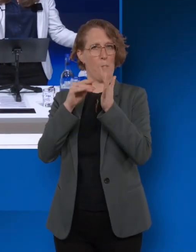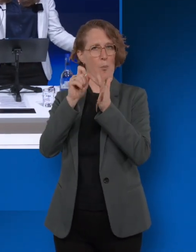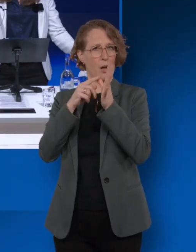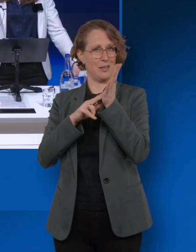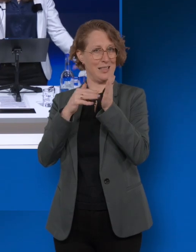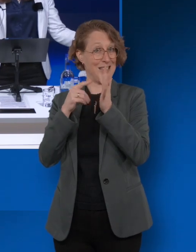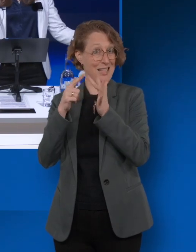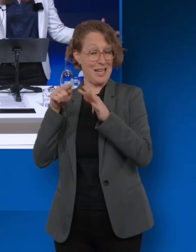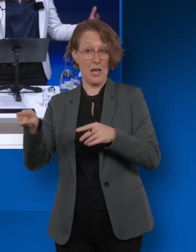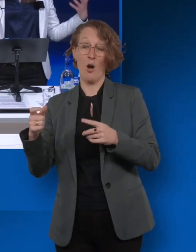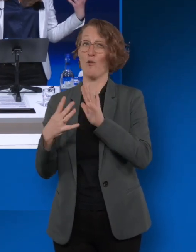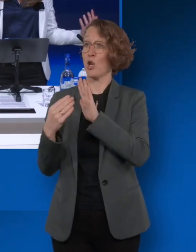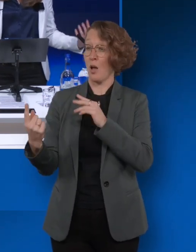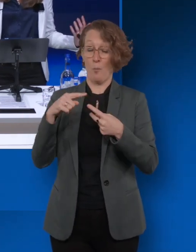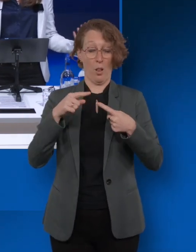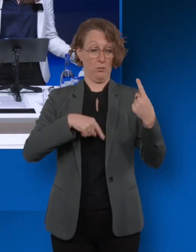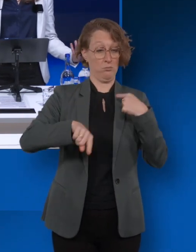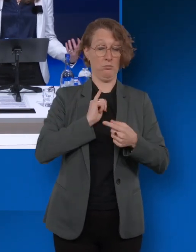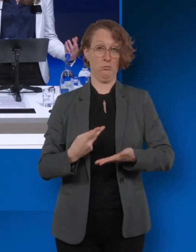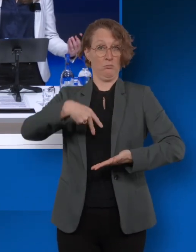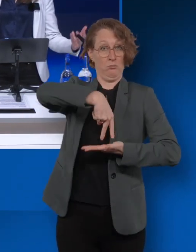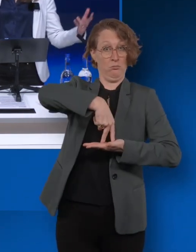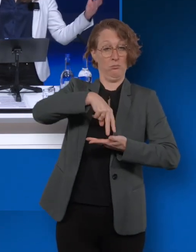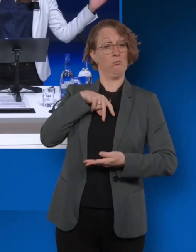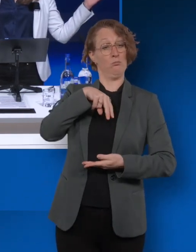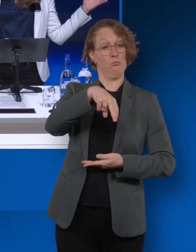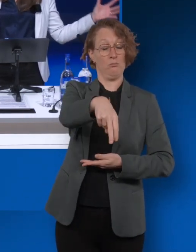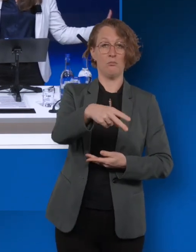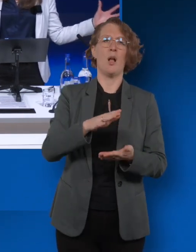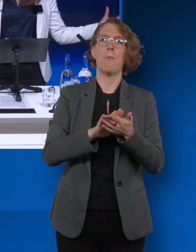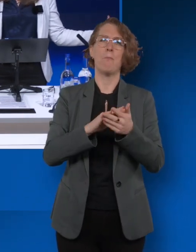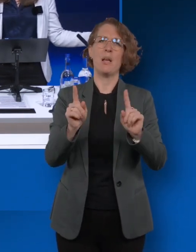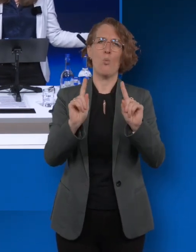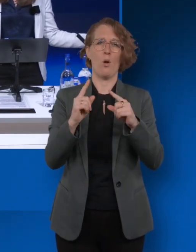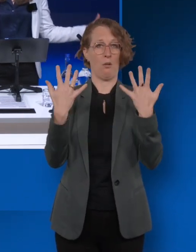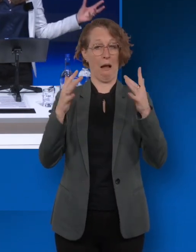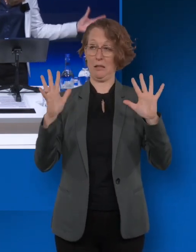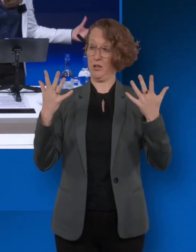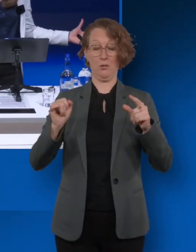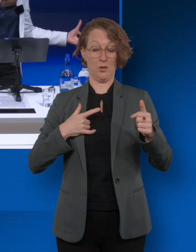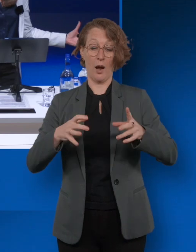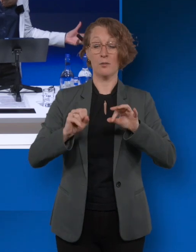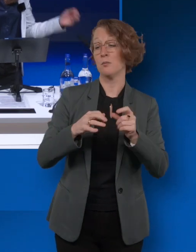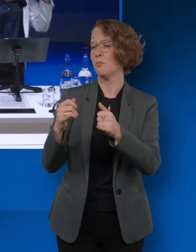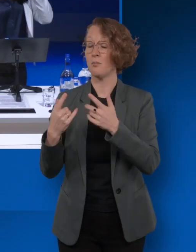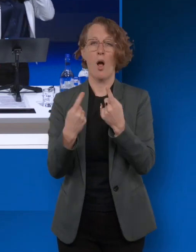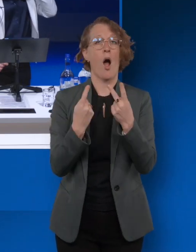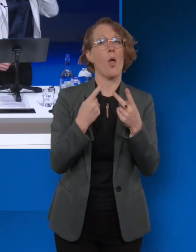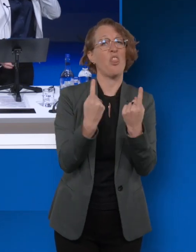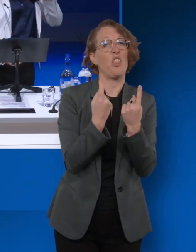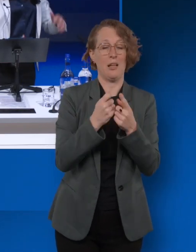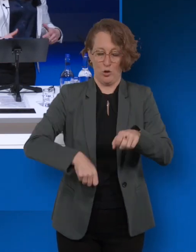for example, we are bipedal, we stand upright, and what that means is our hands are free to use for other